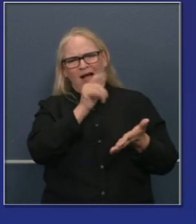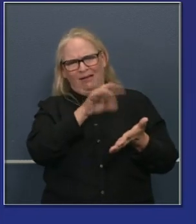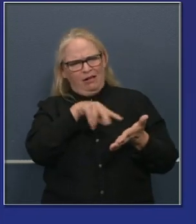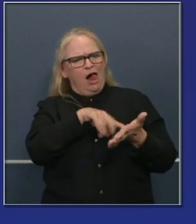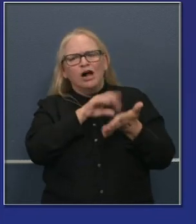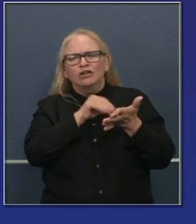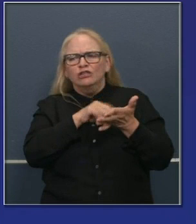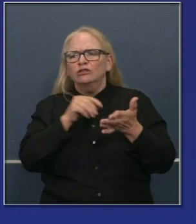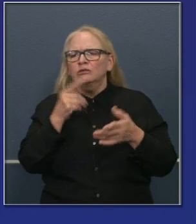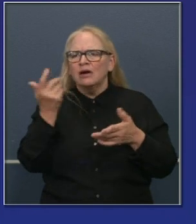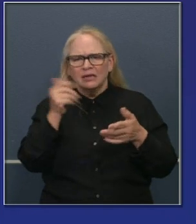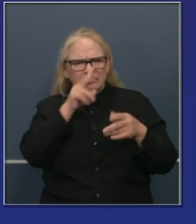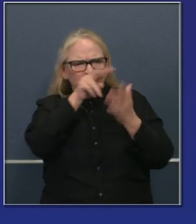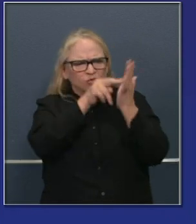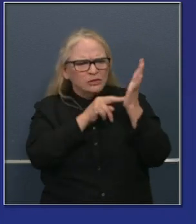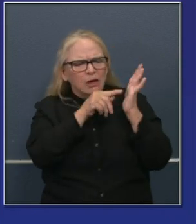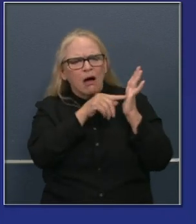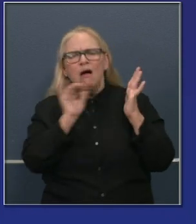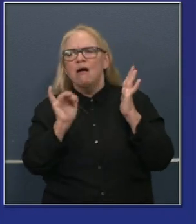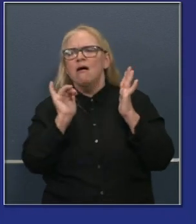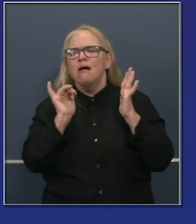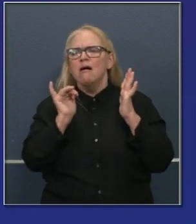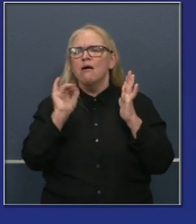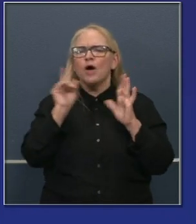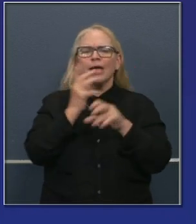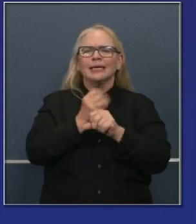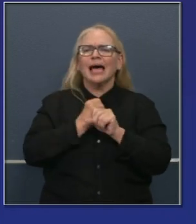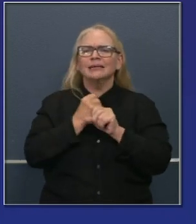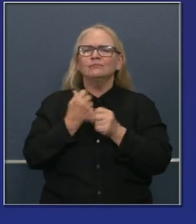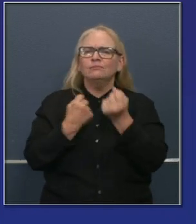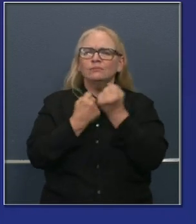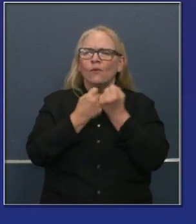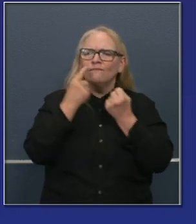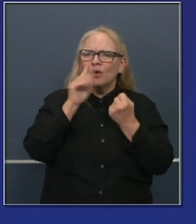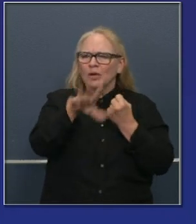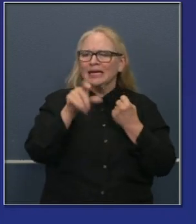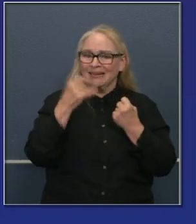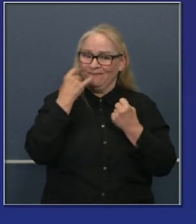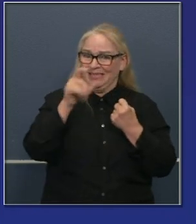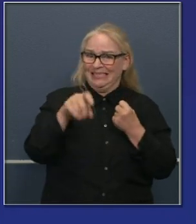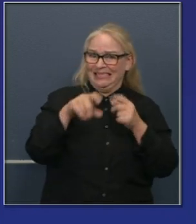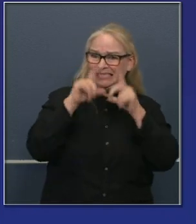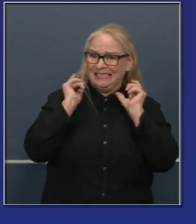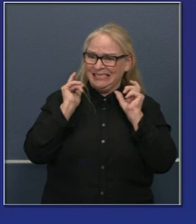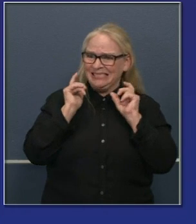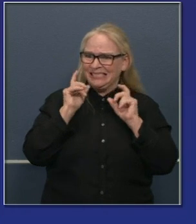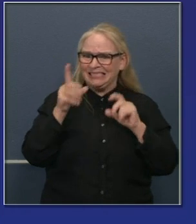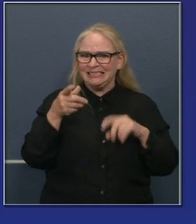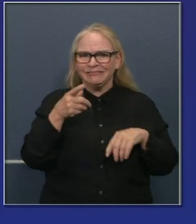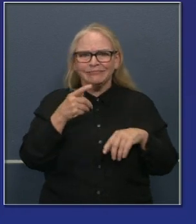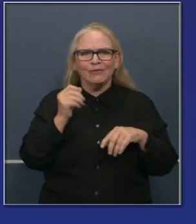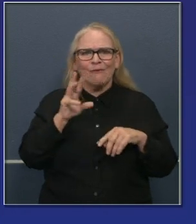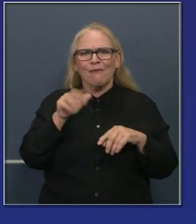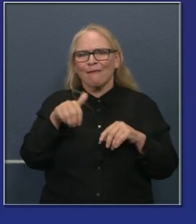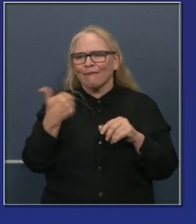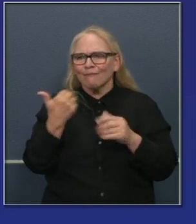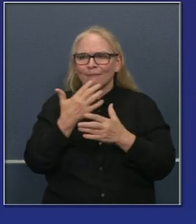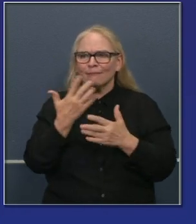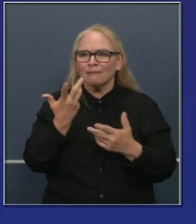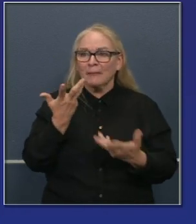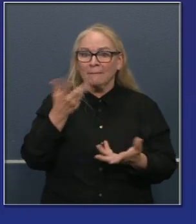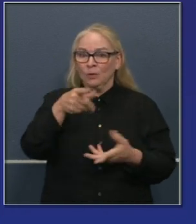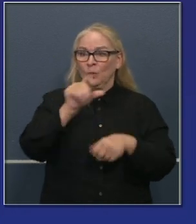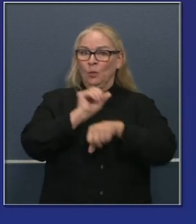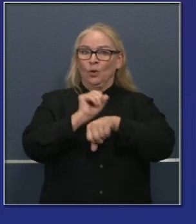opportunity to look at support. If you need the support to get masks, or you're in an industry where